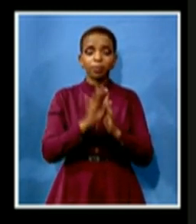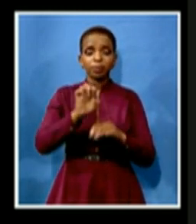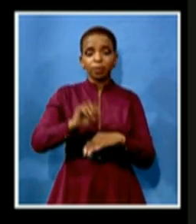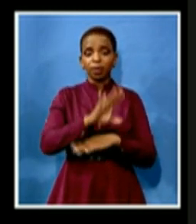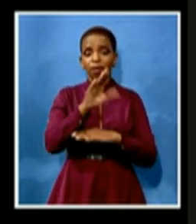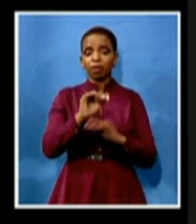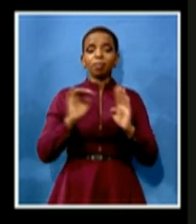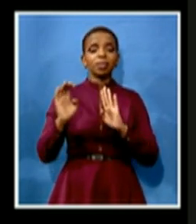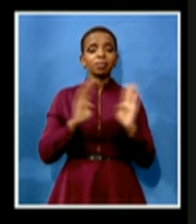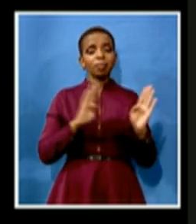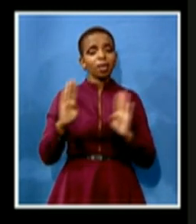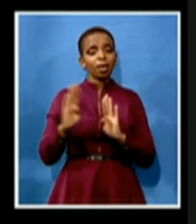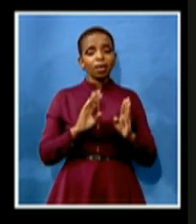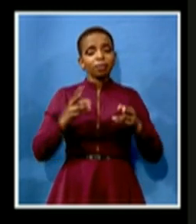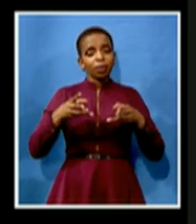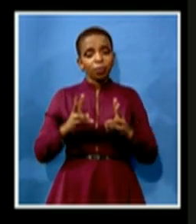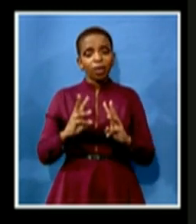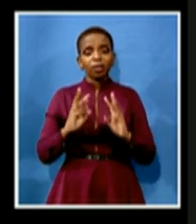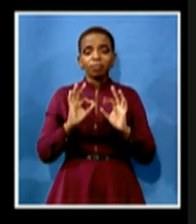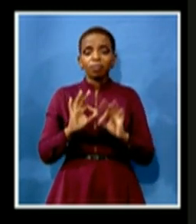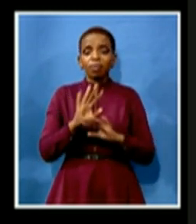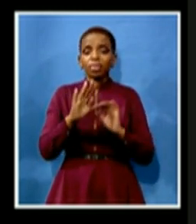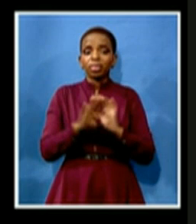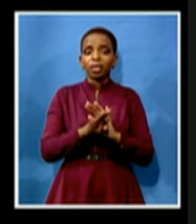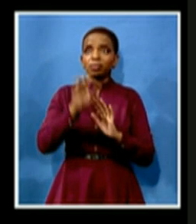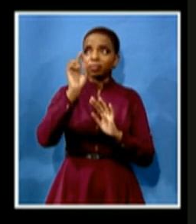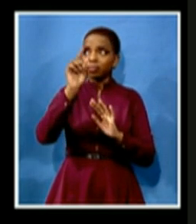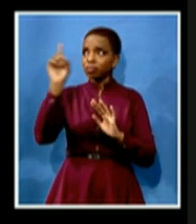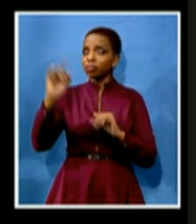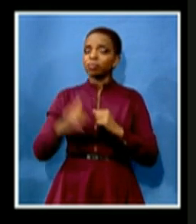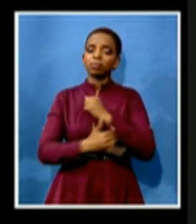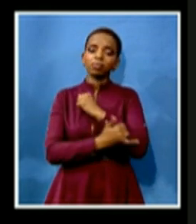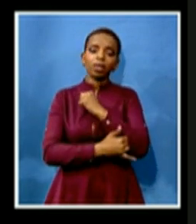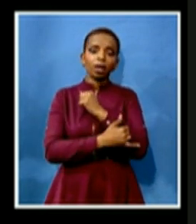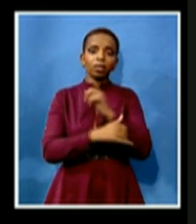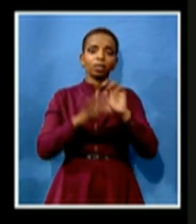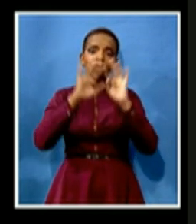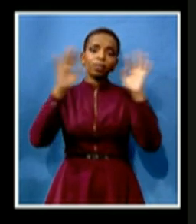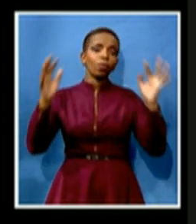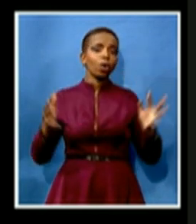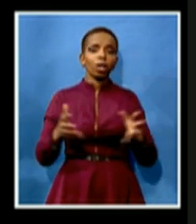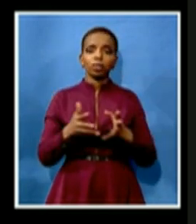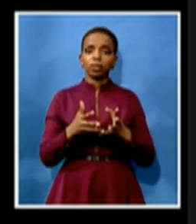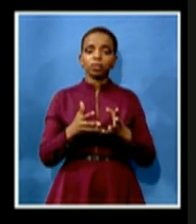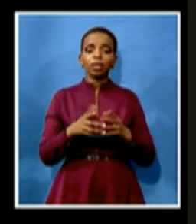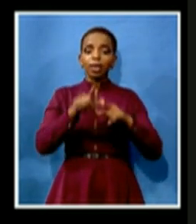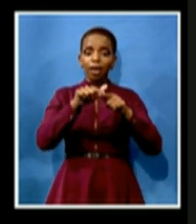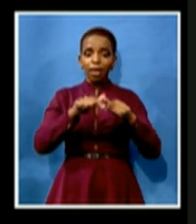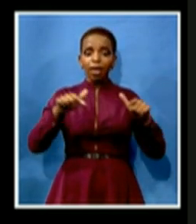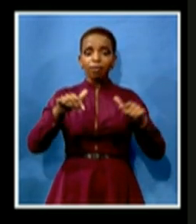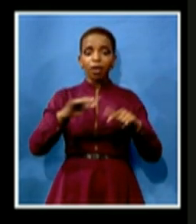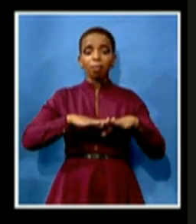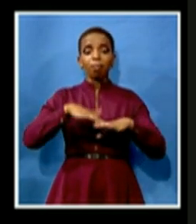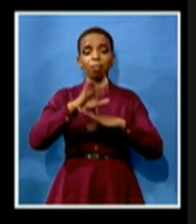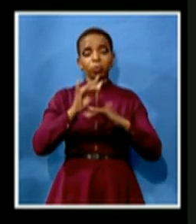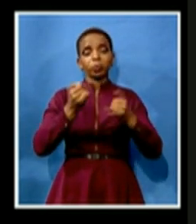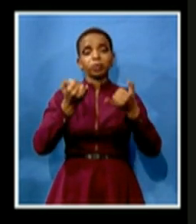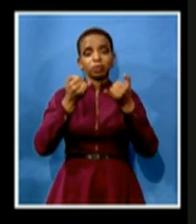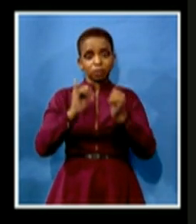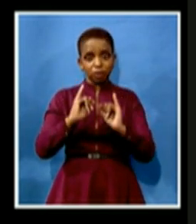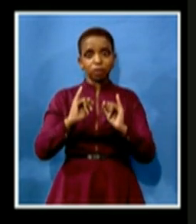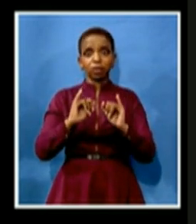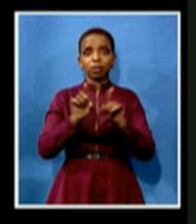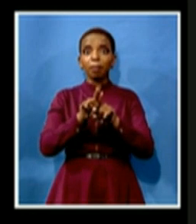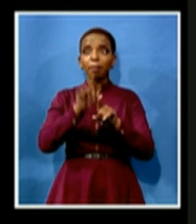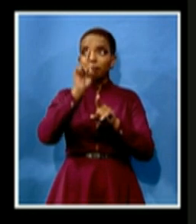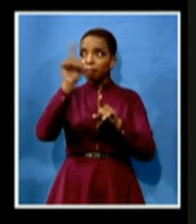date has behaved, and to a level much more serious than the most serious countries that have been observed on an age-adjusted basis. And we think that's